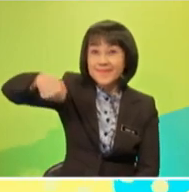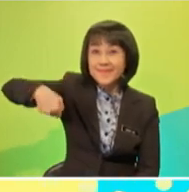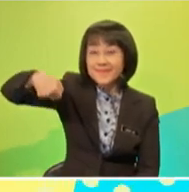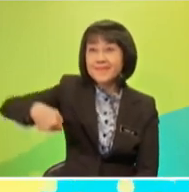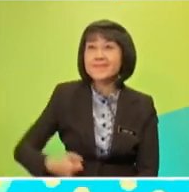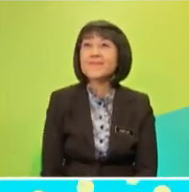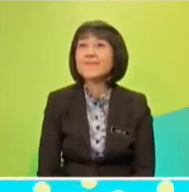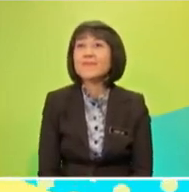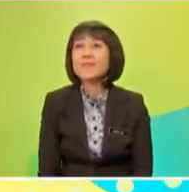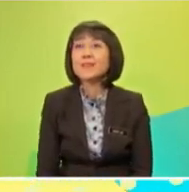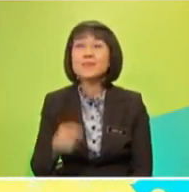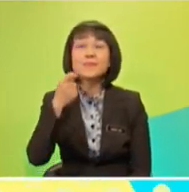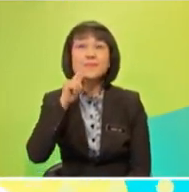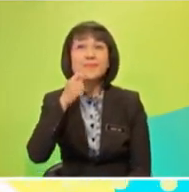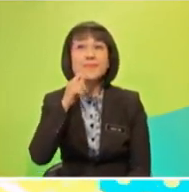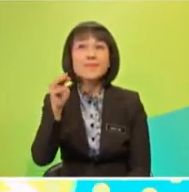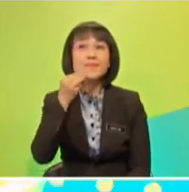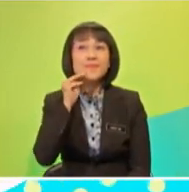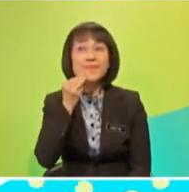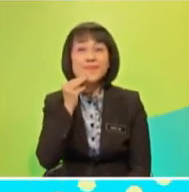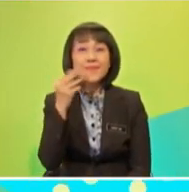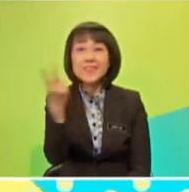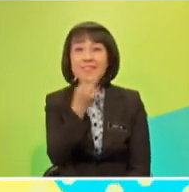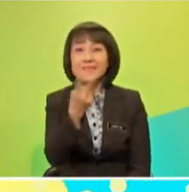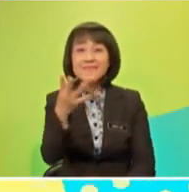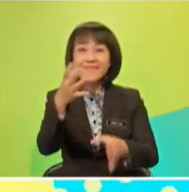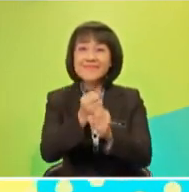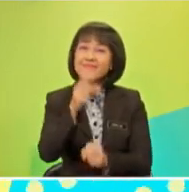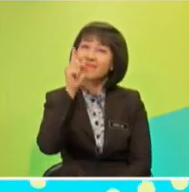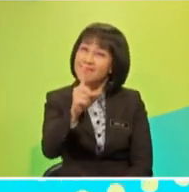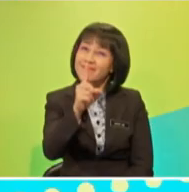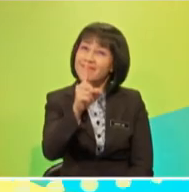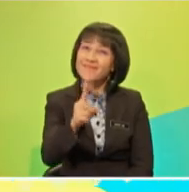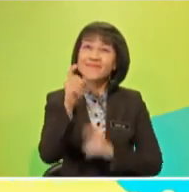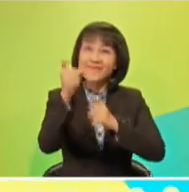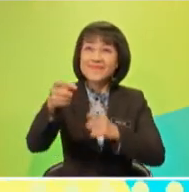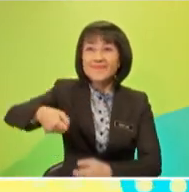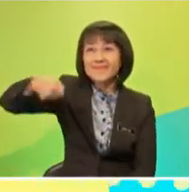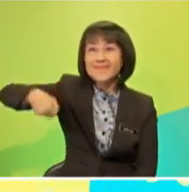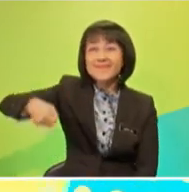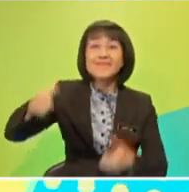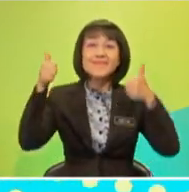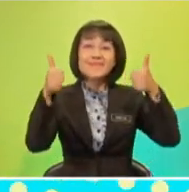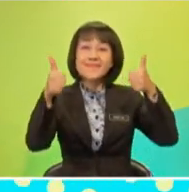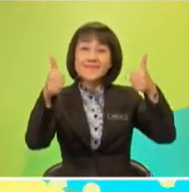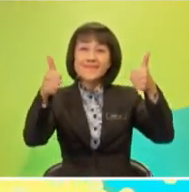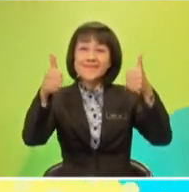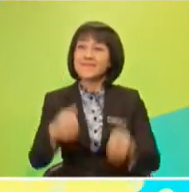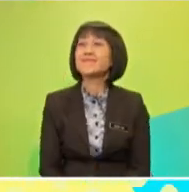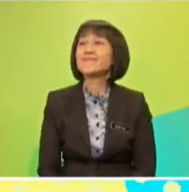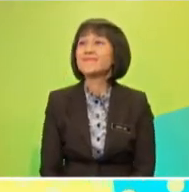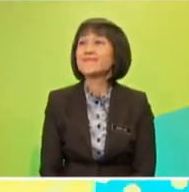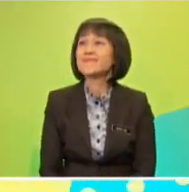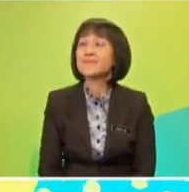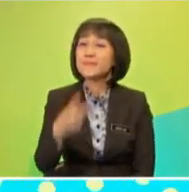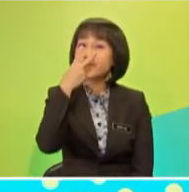So Tashna and Megan both get one goodie bag. Yay! Good job, guys. Okay, let's look at